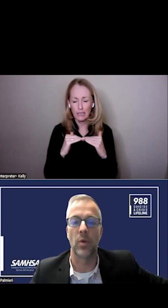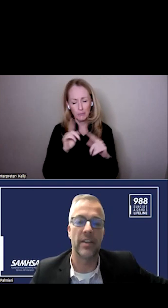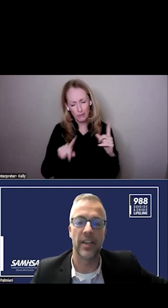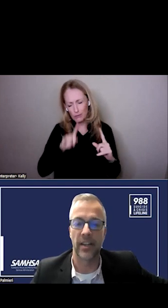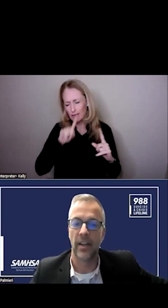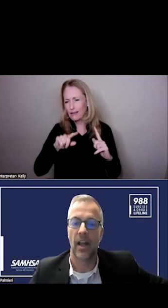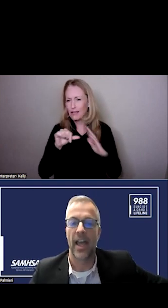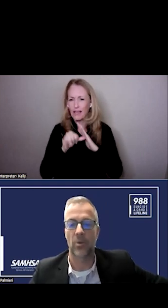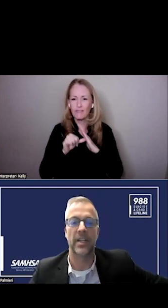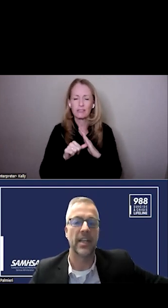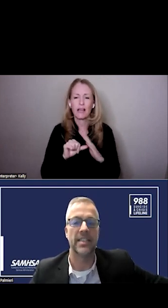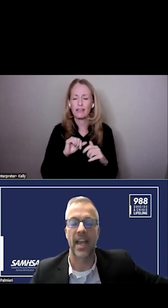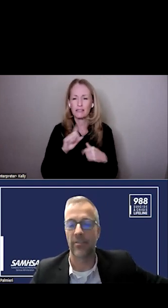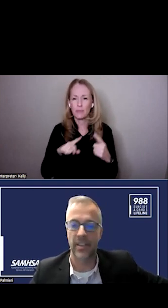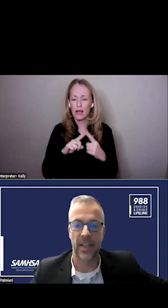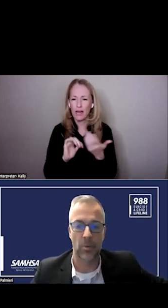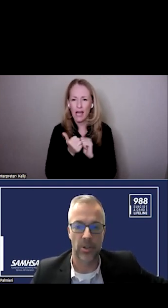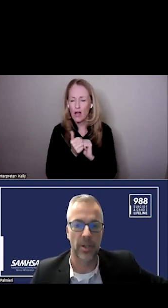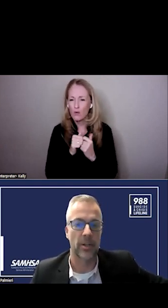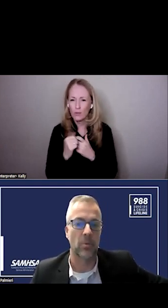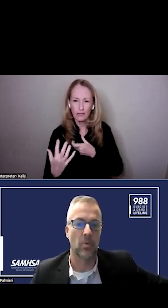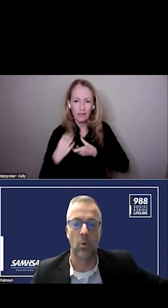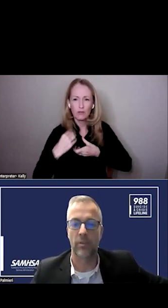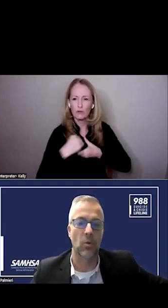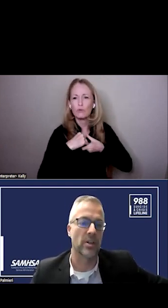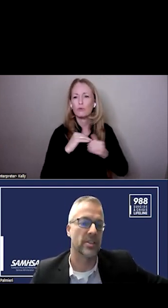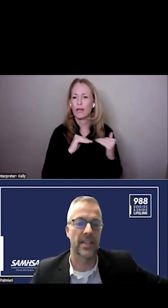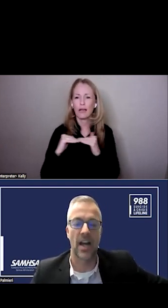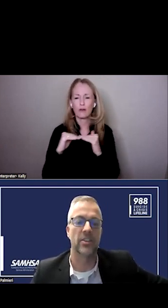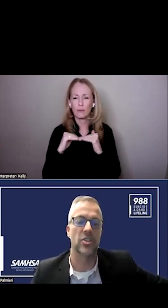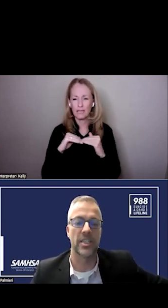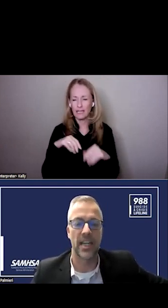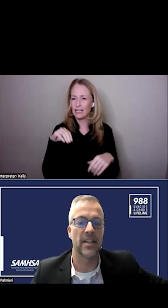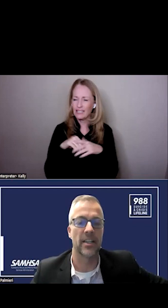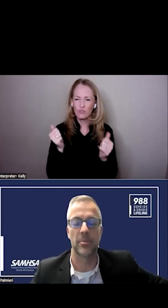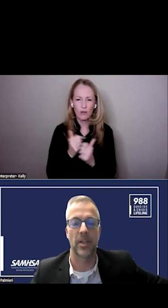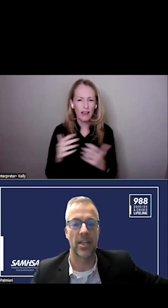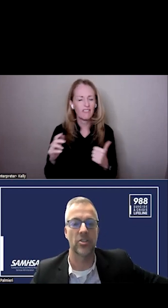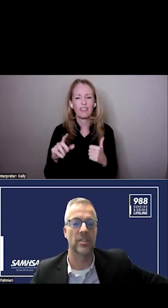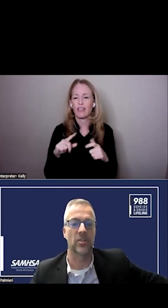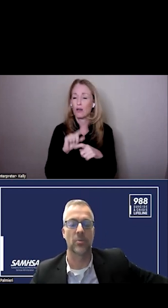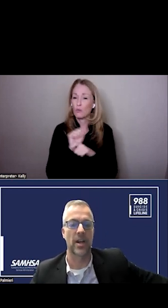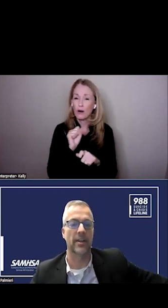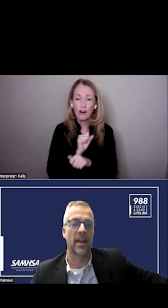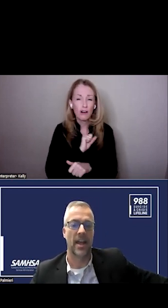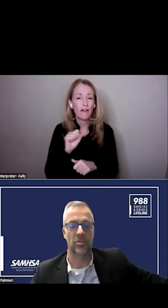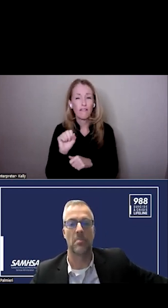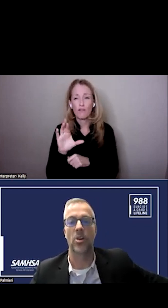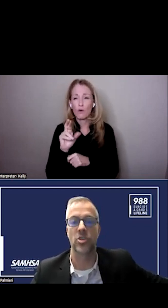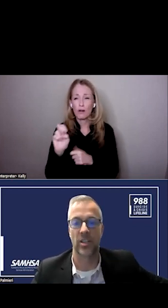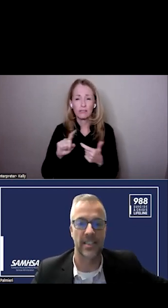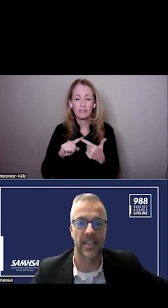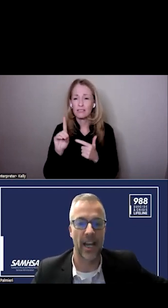importance of weaving equity into everything that we're doing, workforce, technology, data, and communication, so that we're not